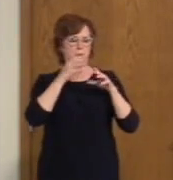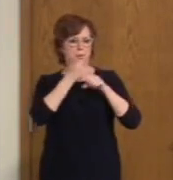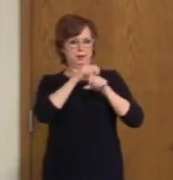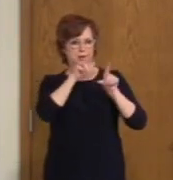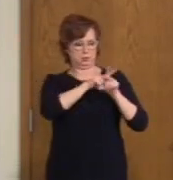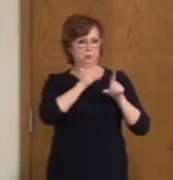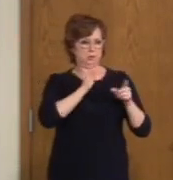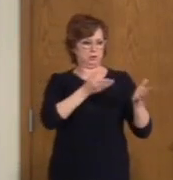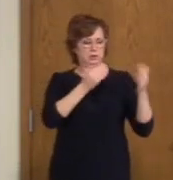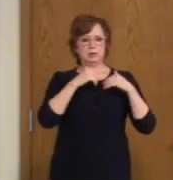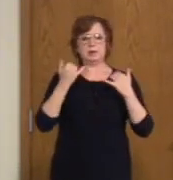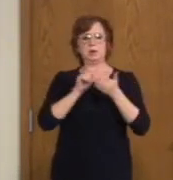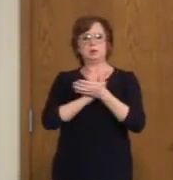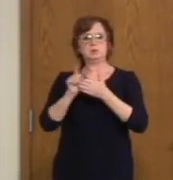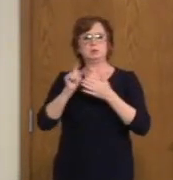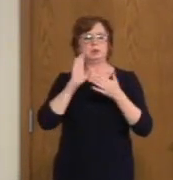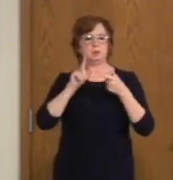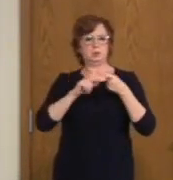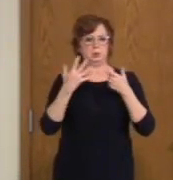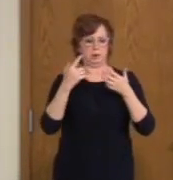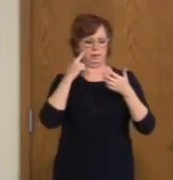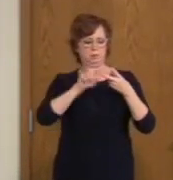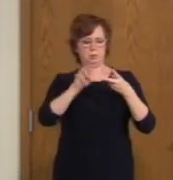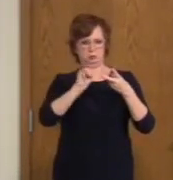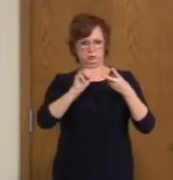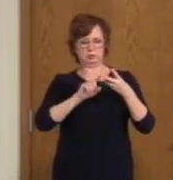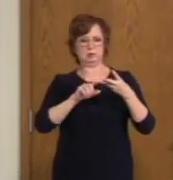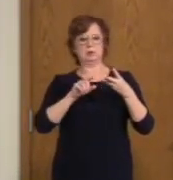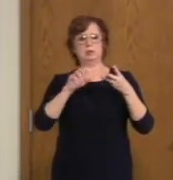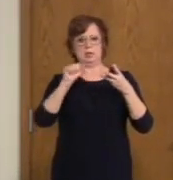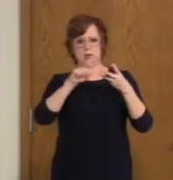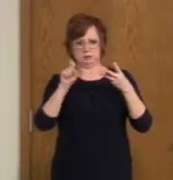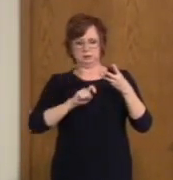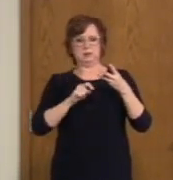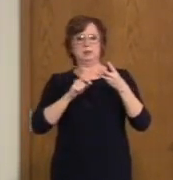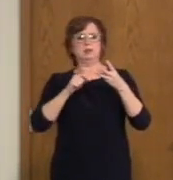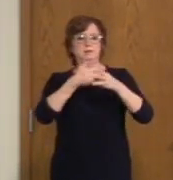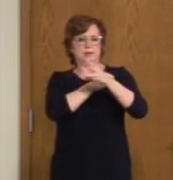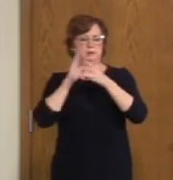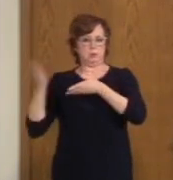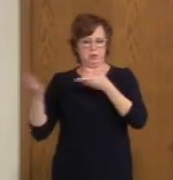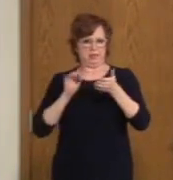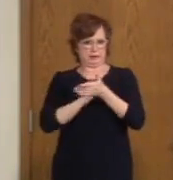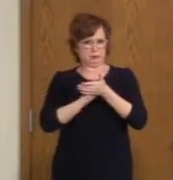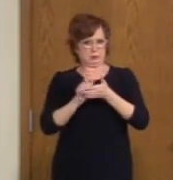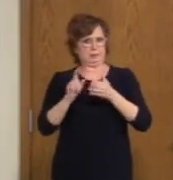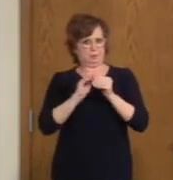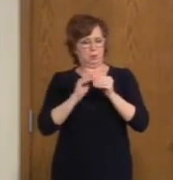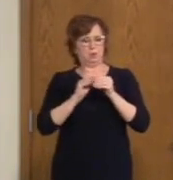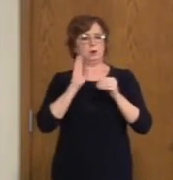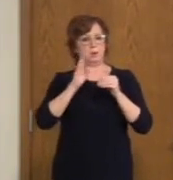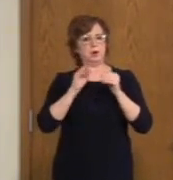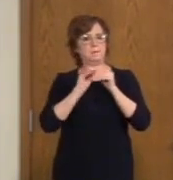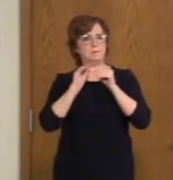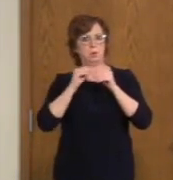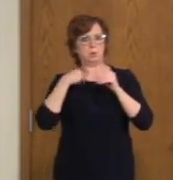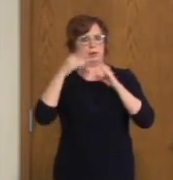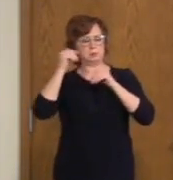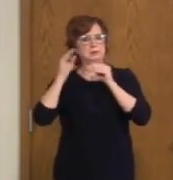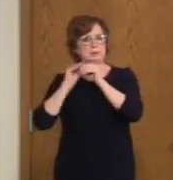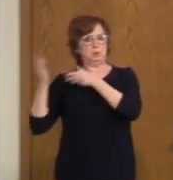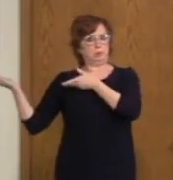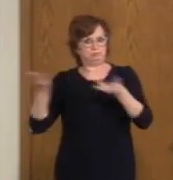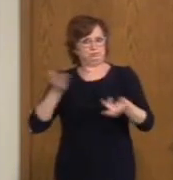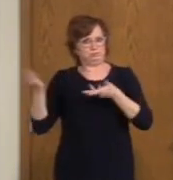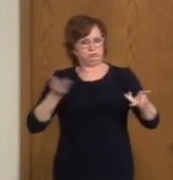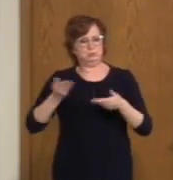to arrive, but it's going to pick up again, and it's going to pick up again very quickly. In fact, over the course of the next 2 weeks, we are expecting